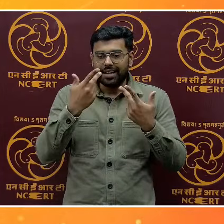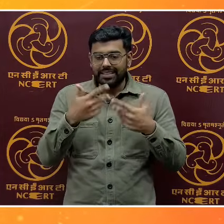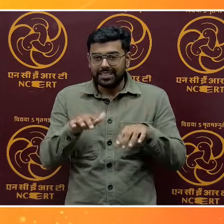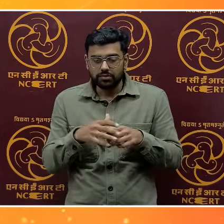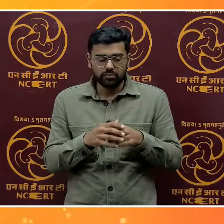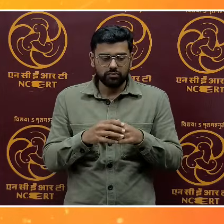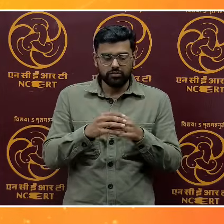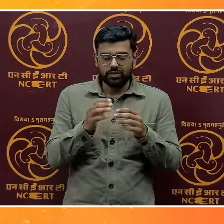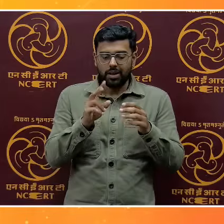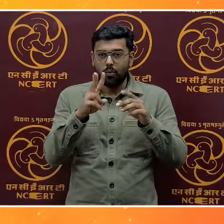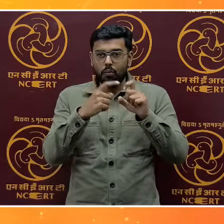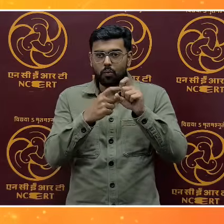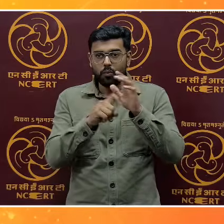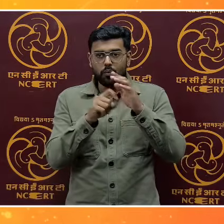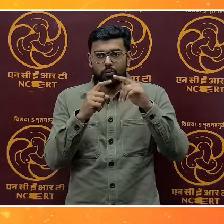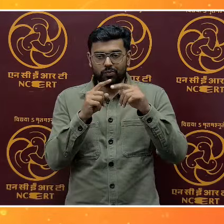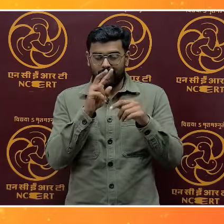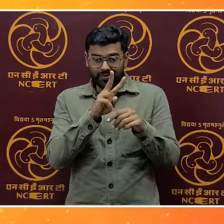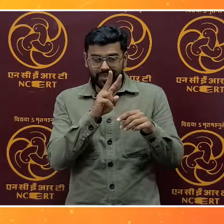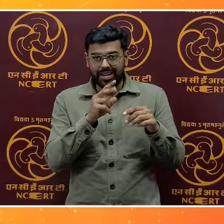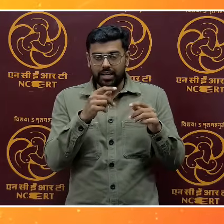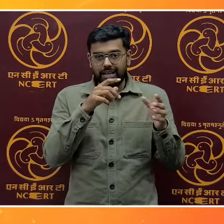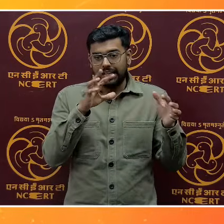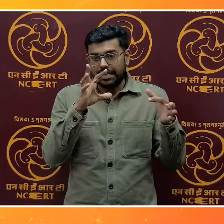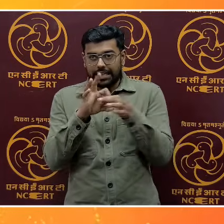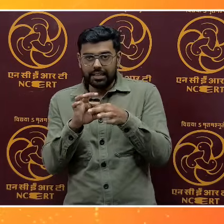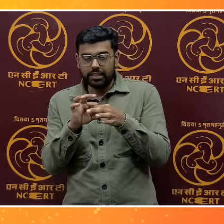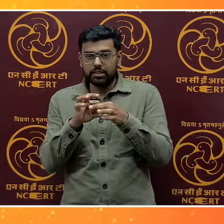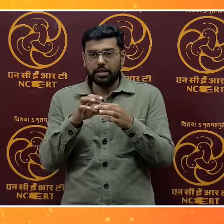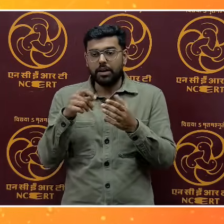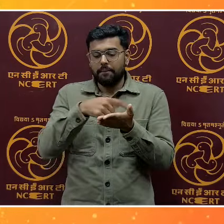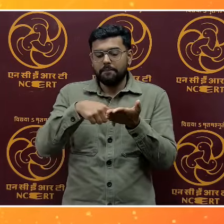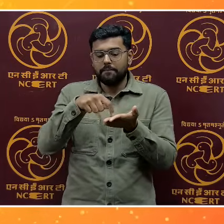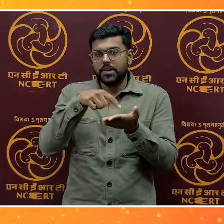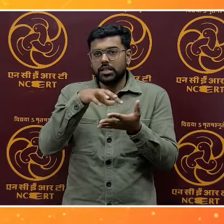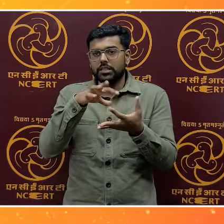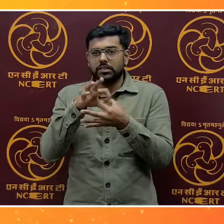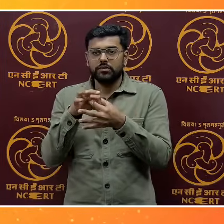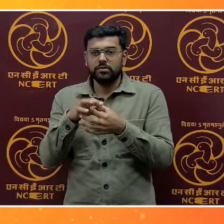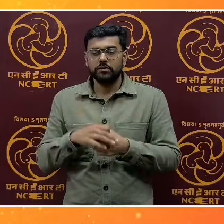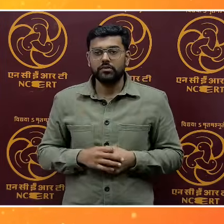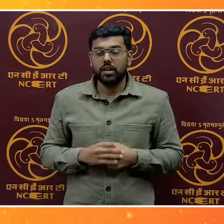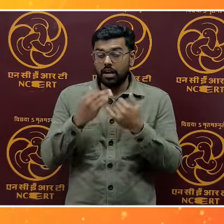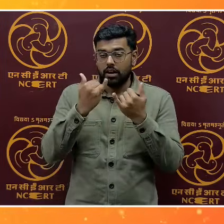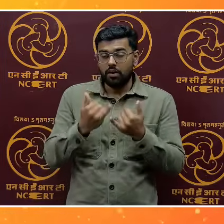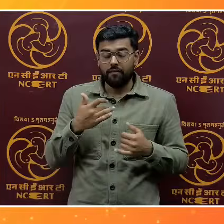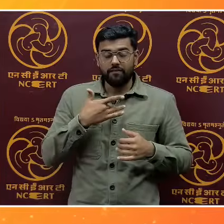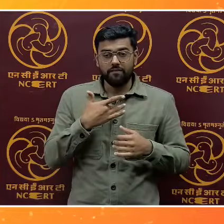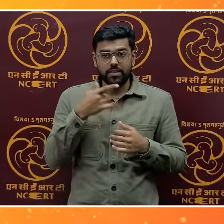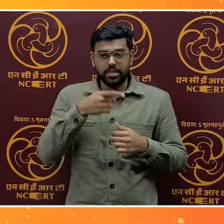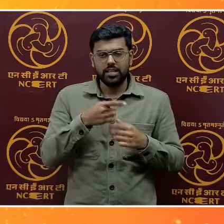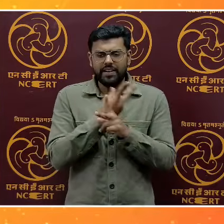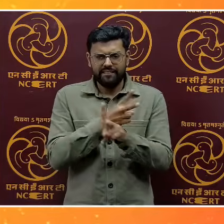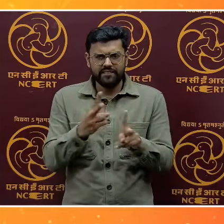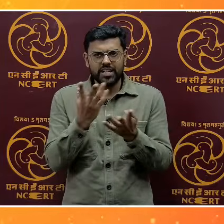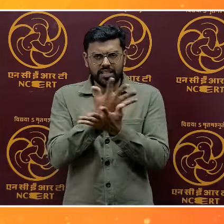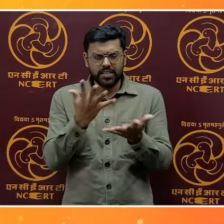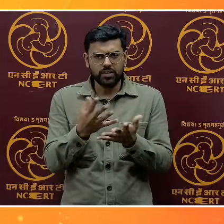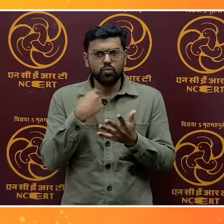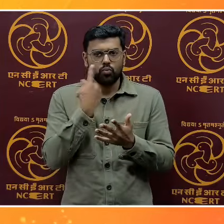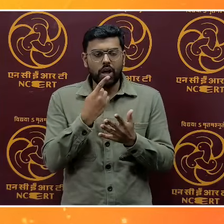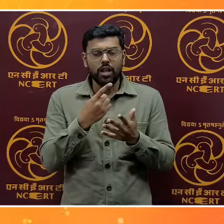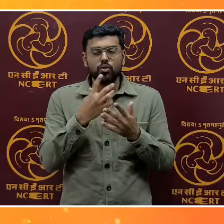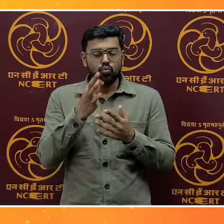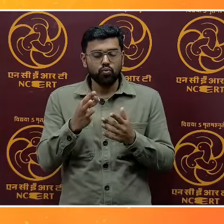vertex to the center of the base is perpendicular to the base. Here, Tanvi, I am having models, solid models to